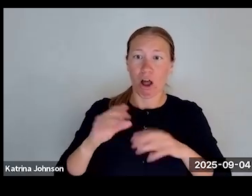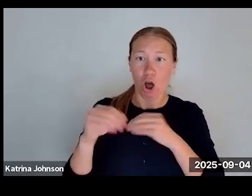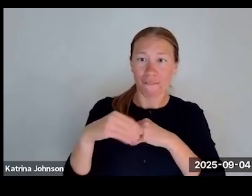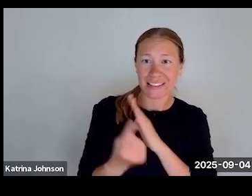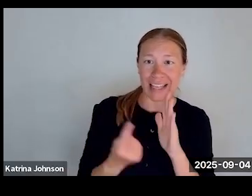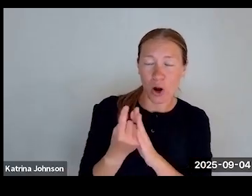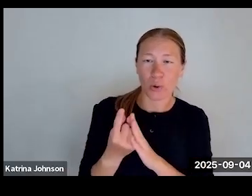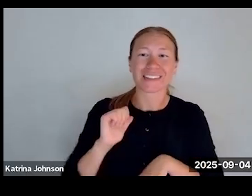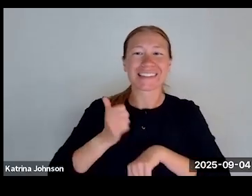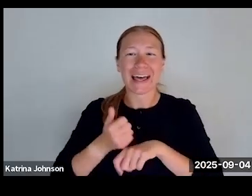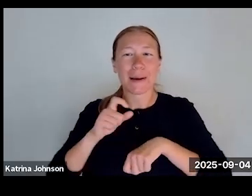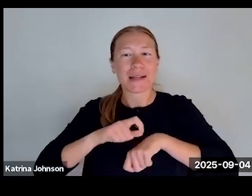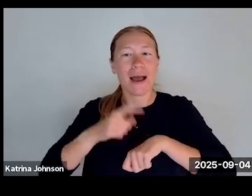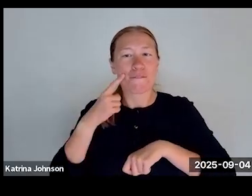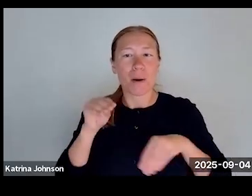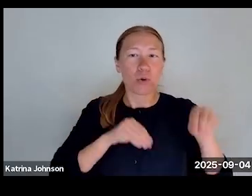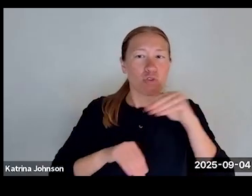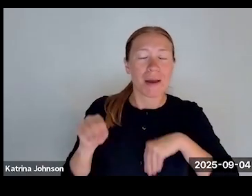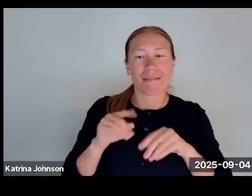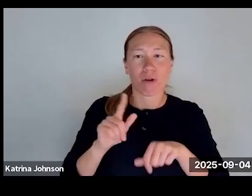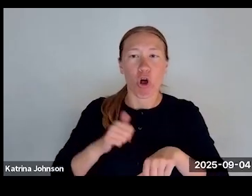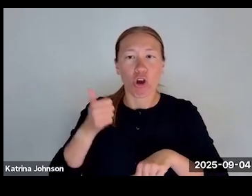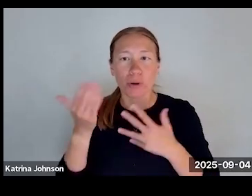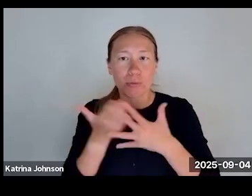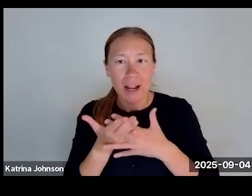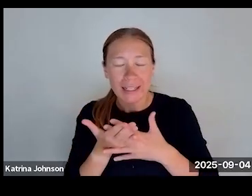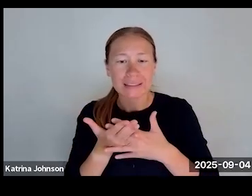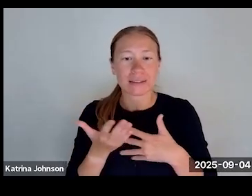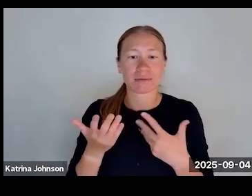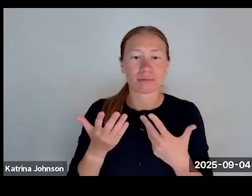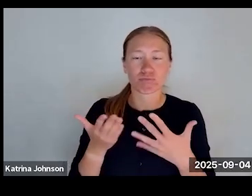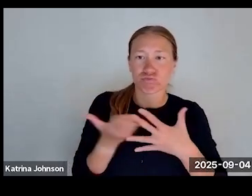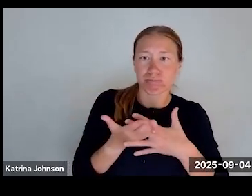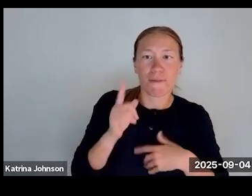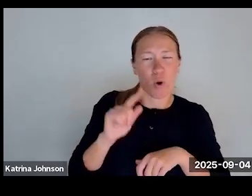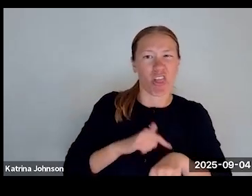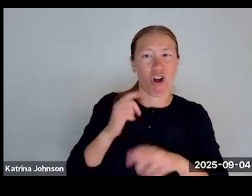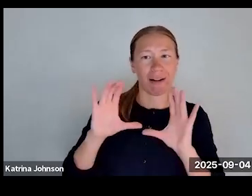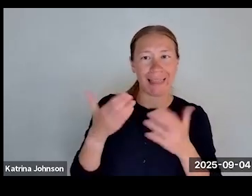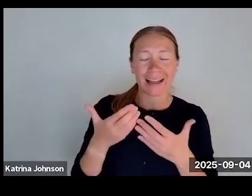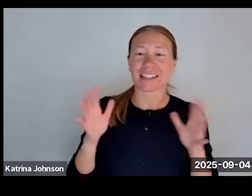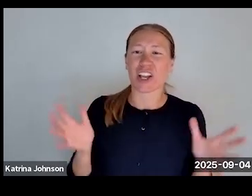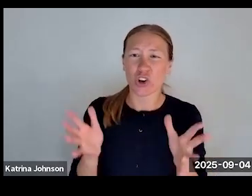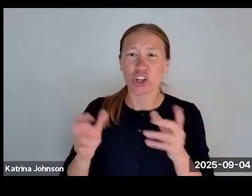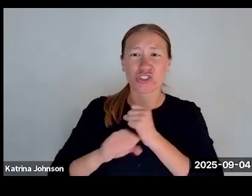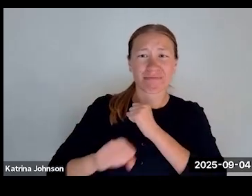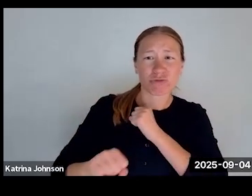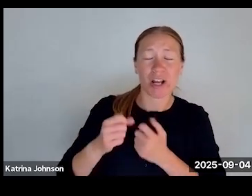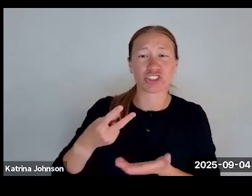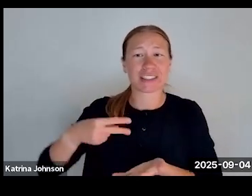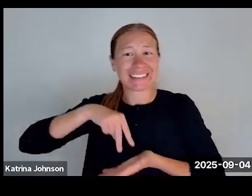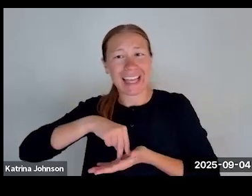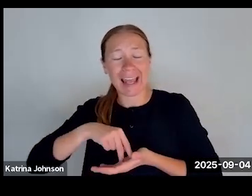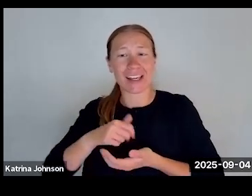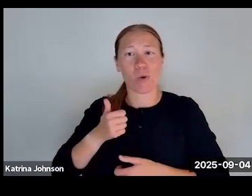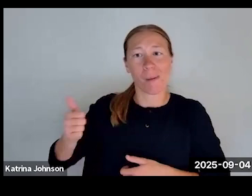for movement or breaks in longer classes, or encouraging self-care, like standing or stretching, or even pacing in the back of